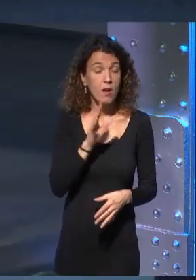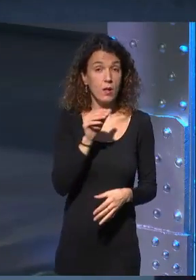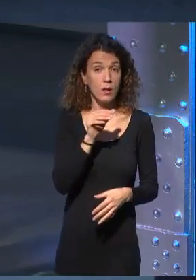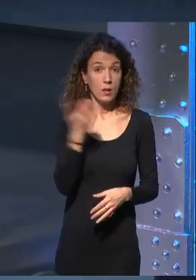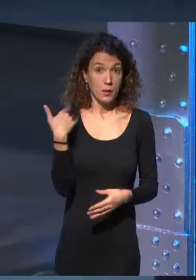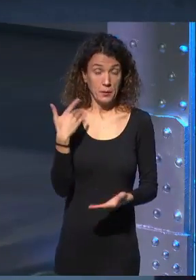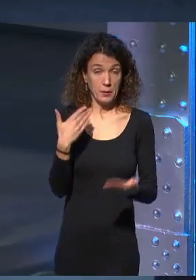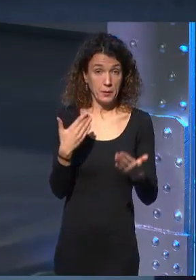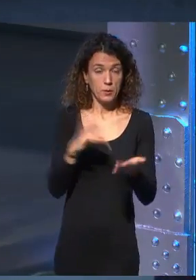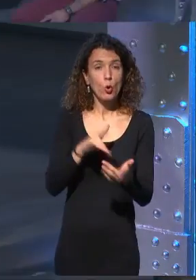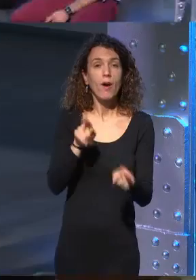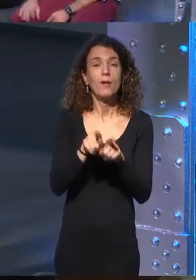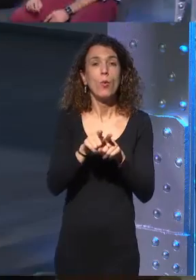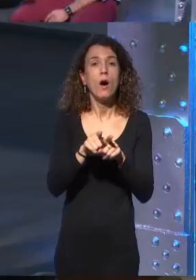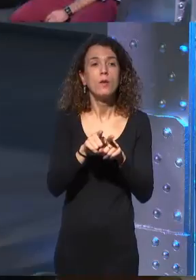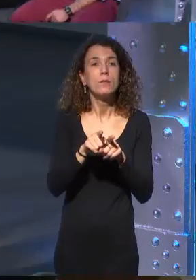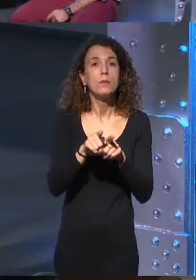factor. And I totally agree with Mar,